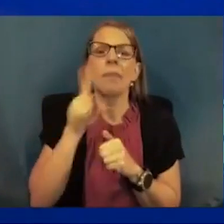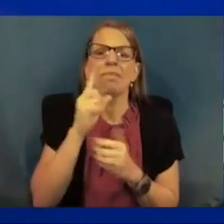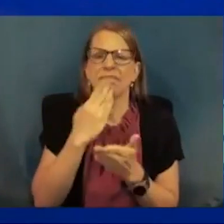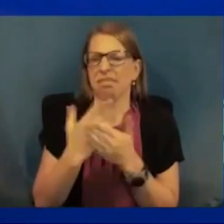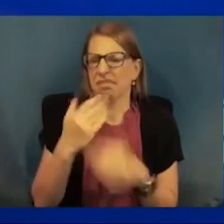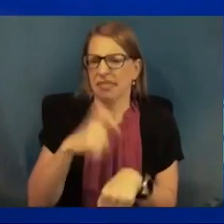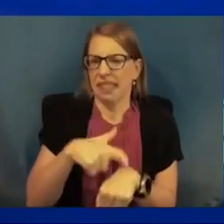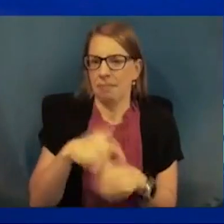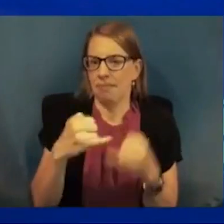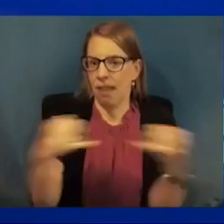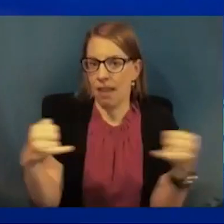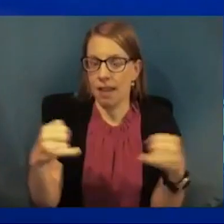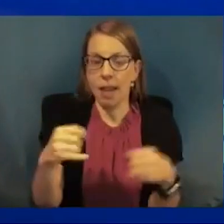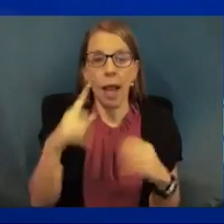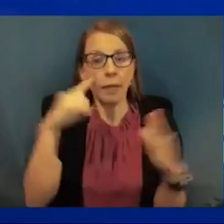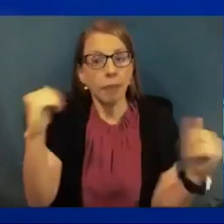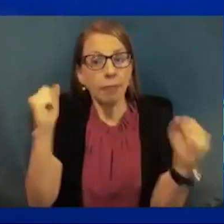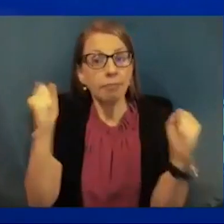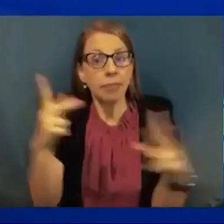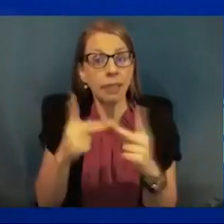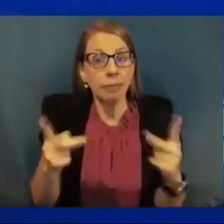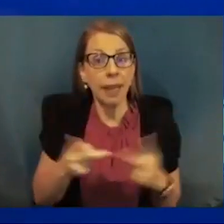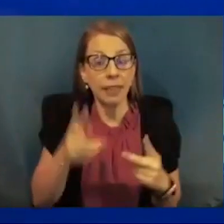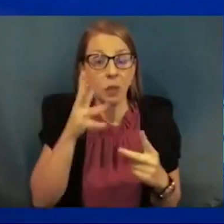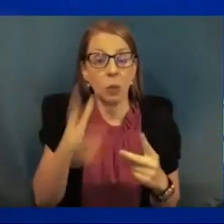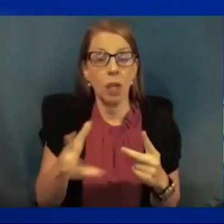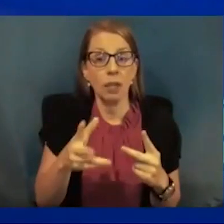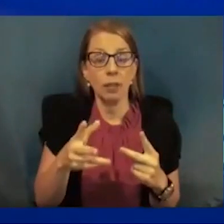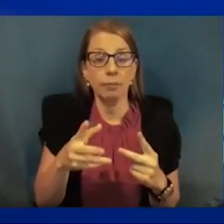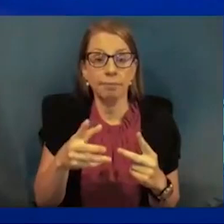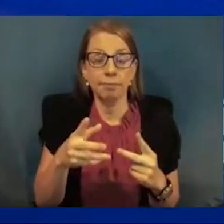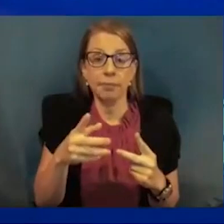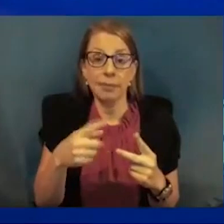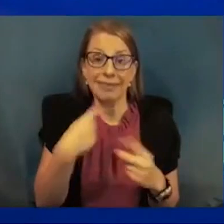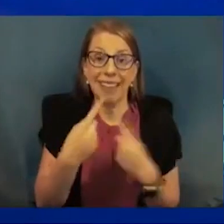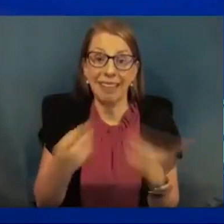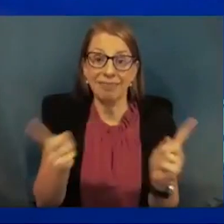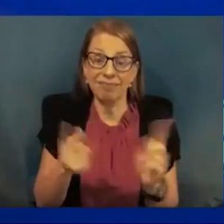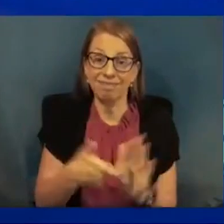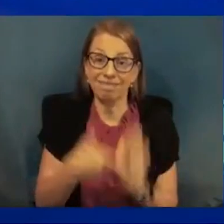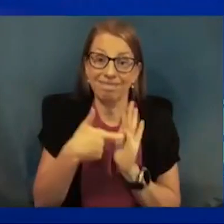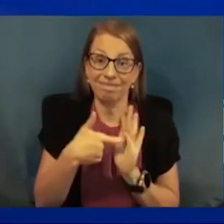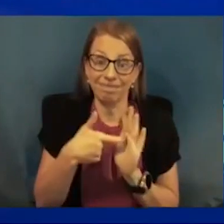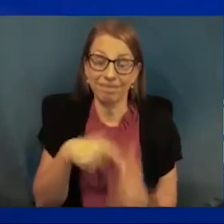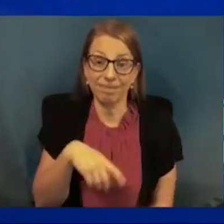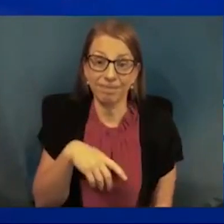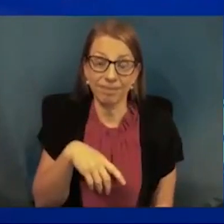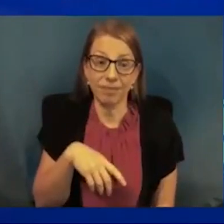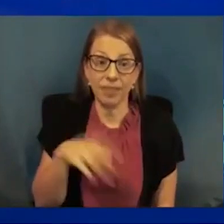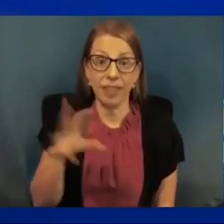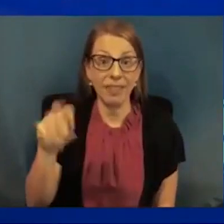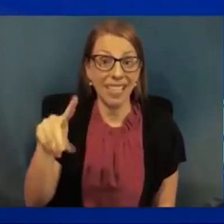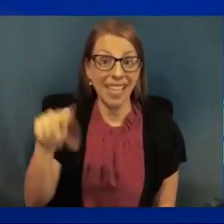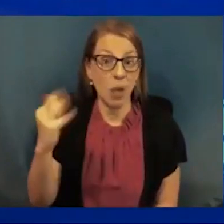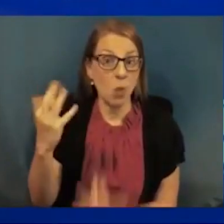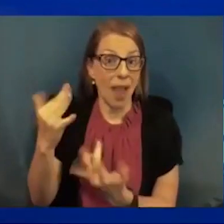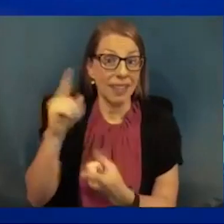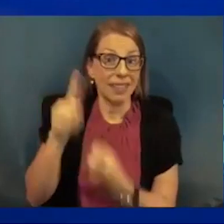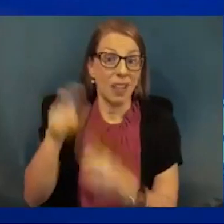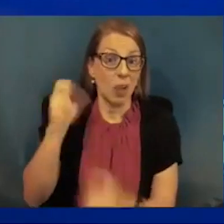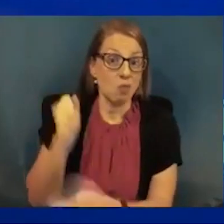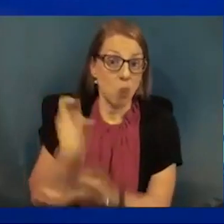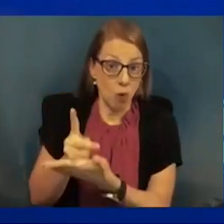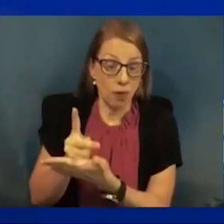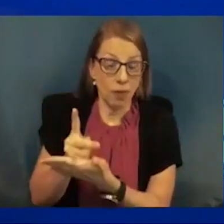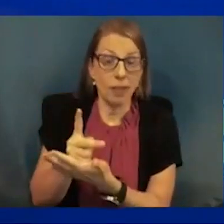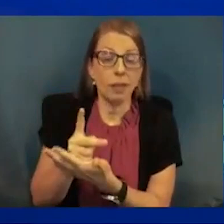places will be saying, hey, we're going to require it then. I think we've been sort of waiting to see that it was FDA approved before we made the move and said to our employees